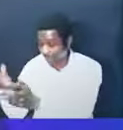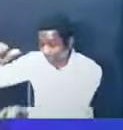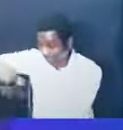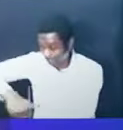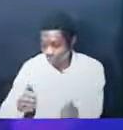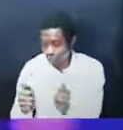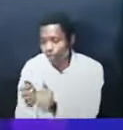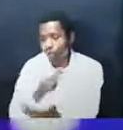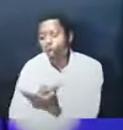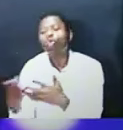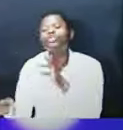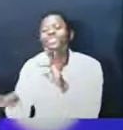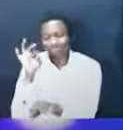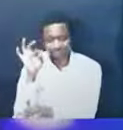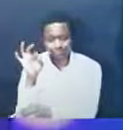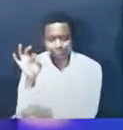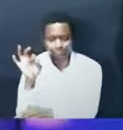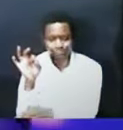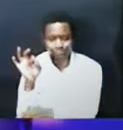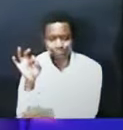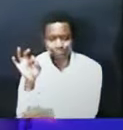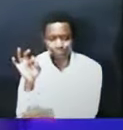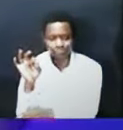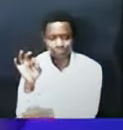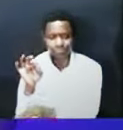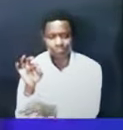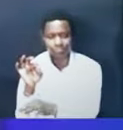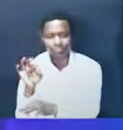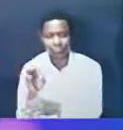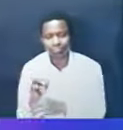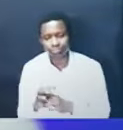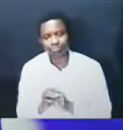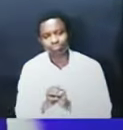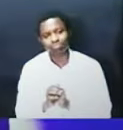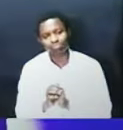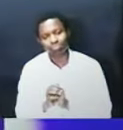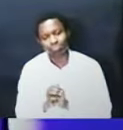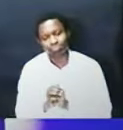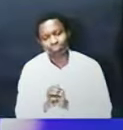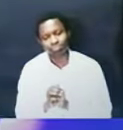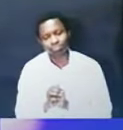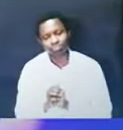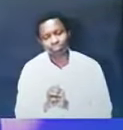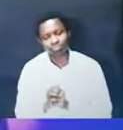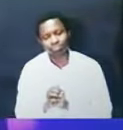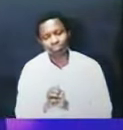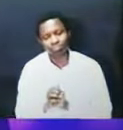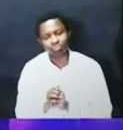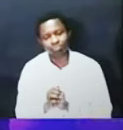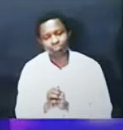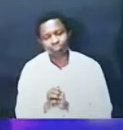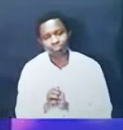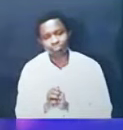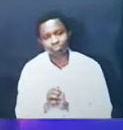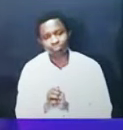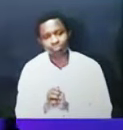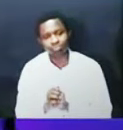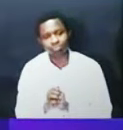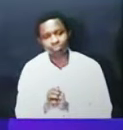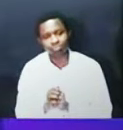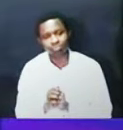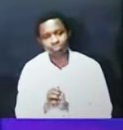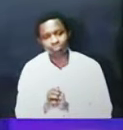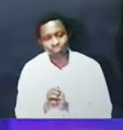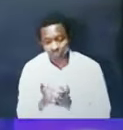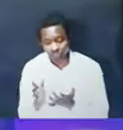the Holy Spirit. Now, Johanne die odi nsuo ene boesu na modie eneyi mu erinche na wabo mu esu hum